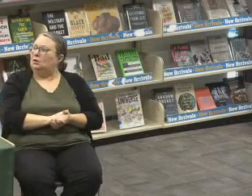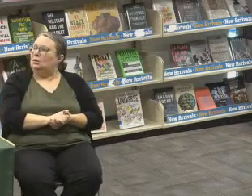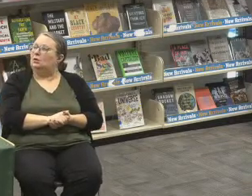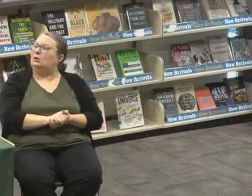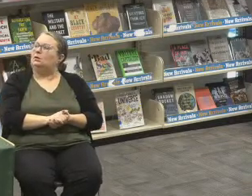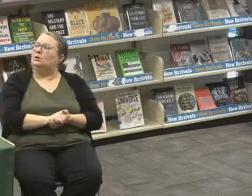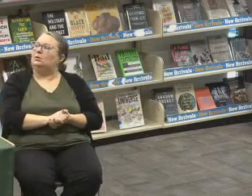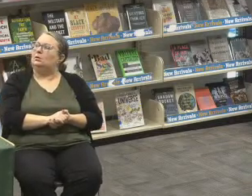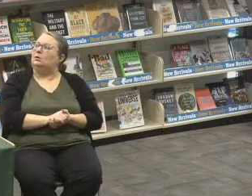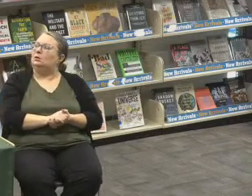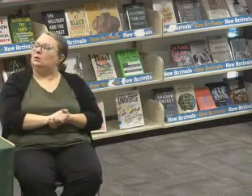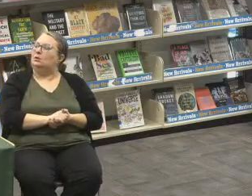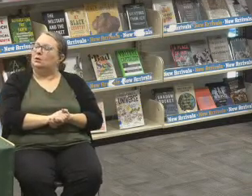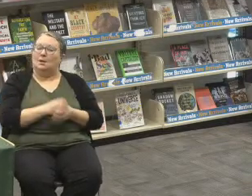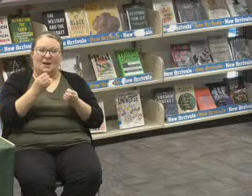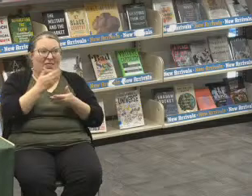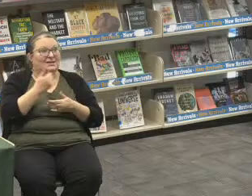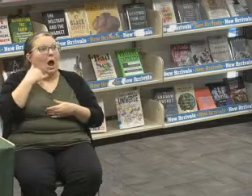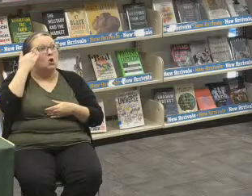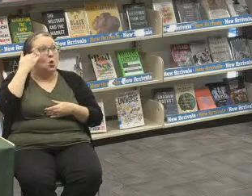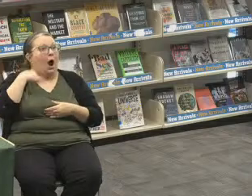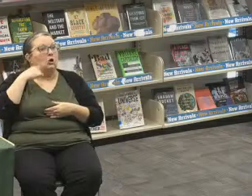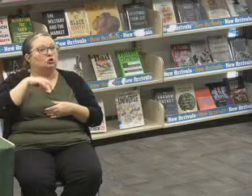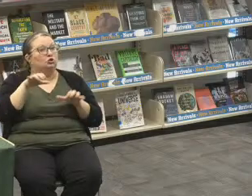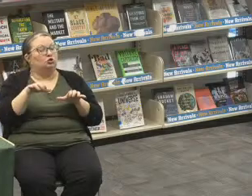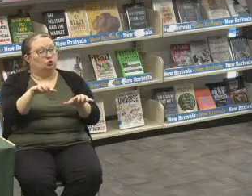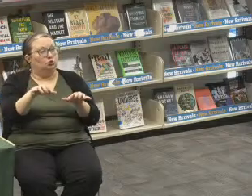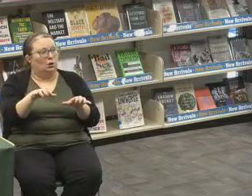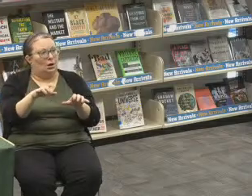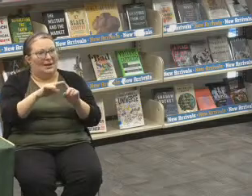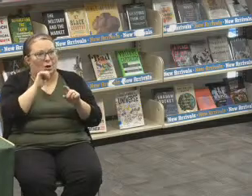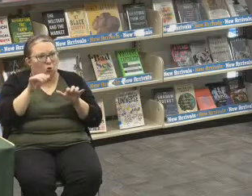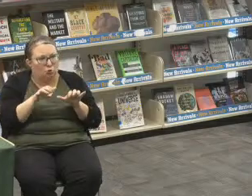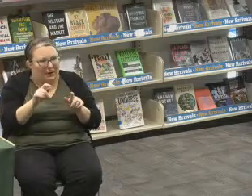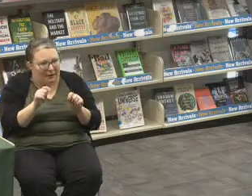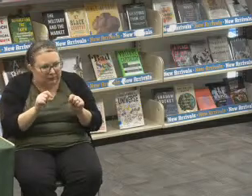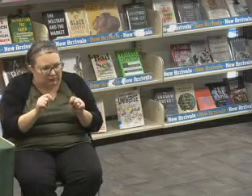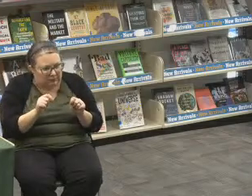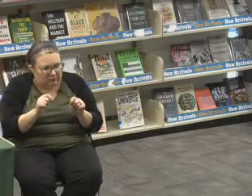There are a lot of things that I know that I should do, and I don't.